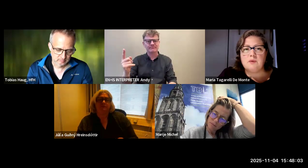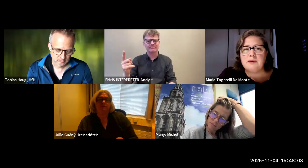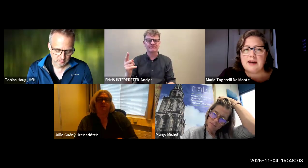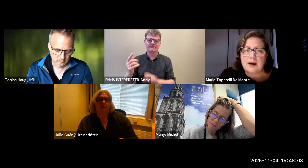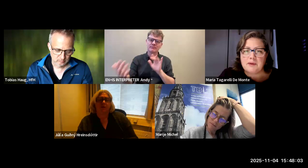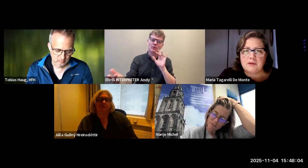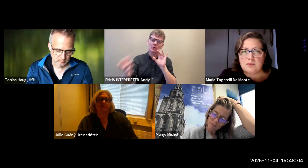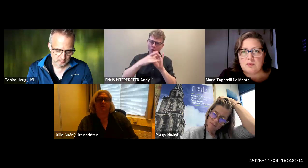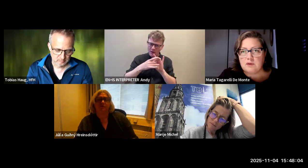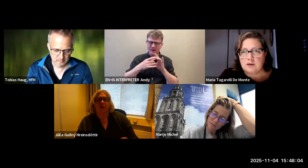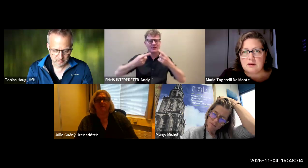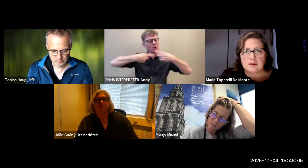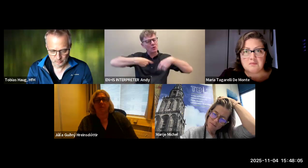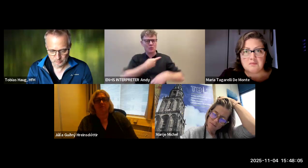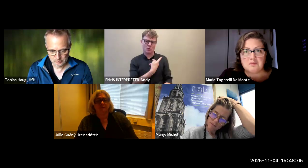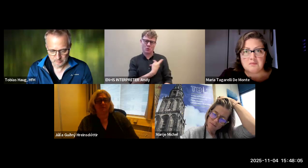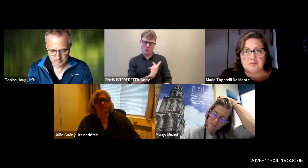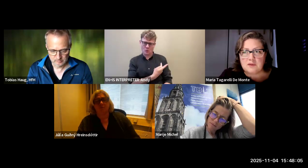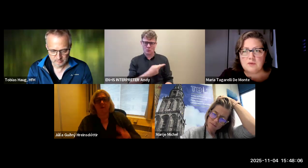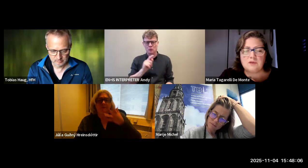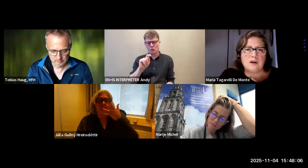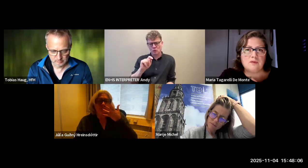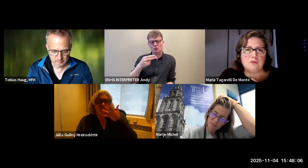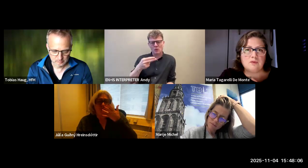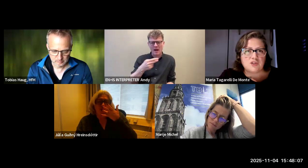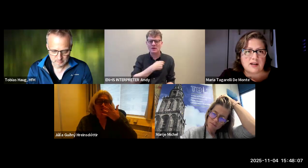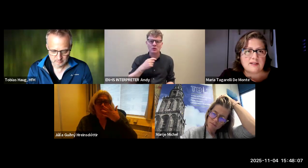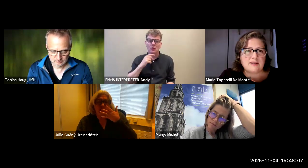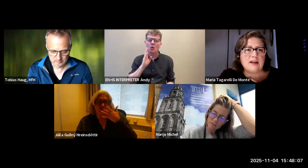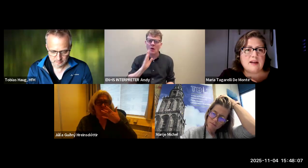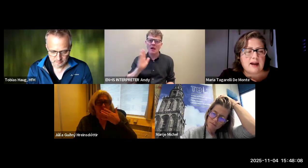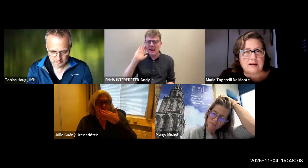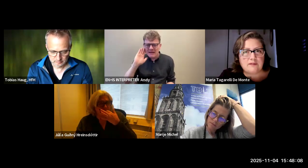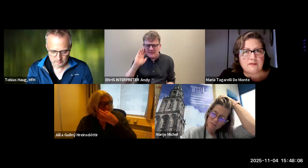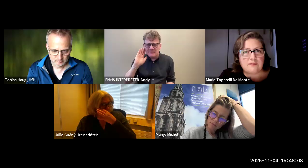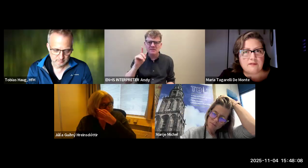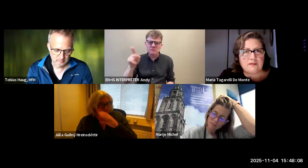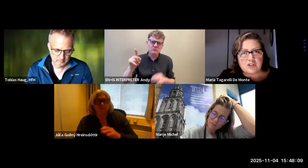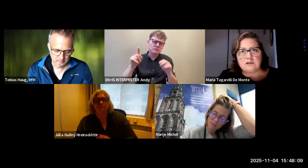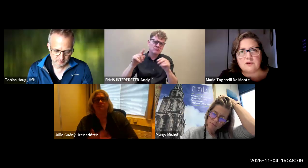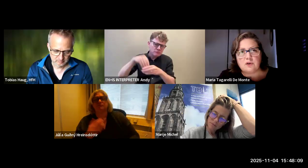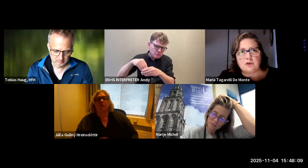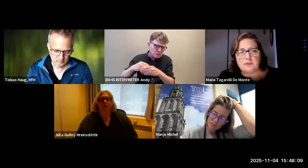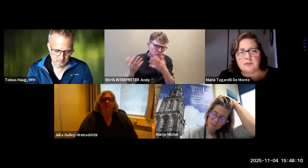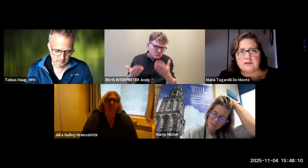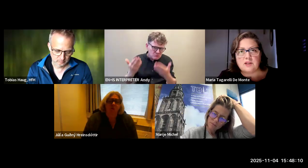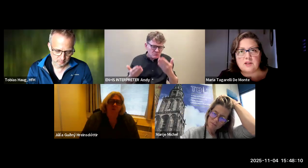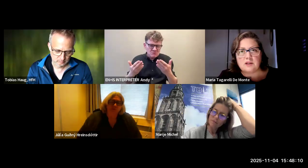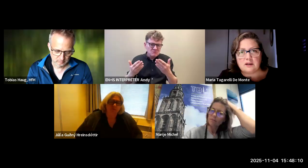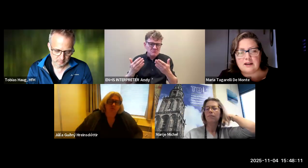us, and we will be happy to listen to what you have to suggest and eventually consider